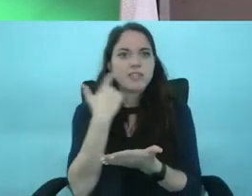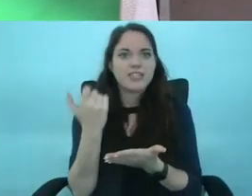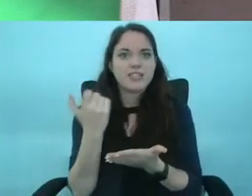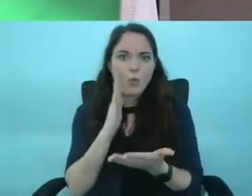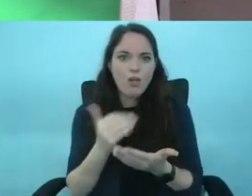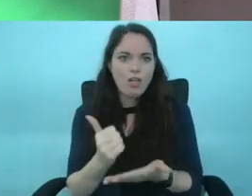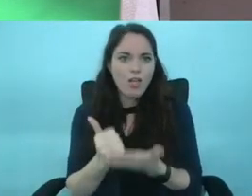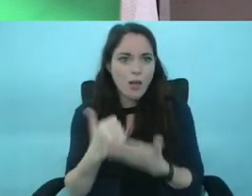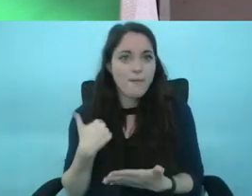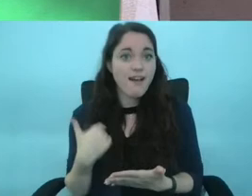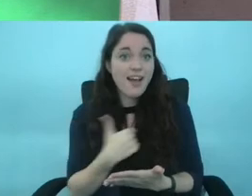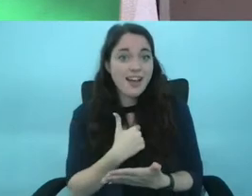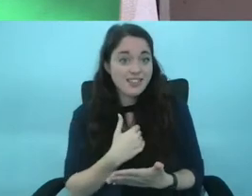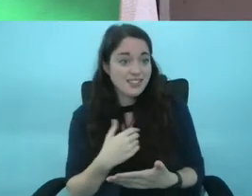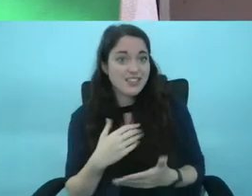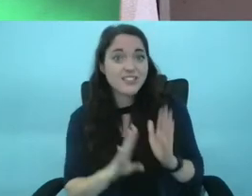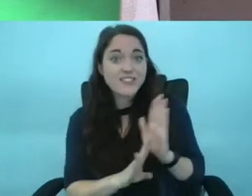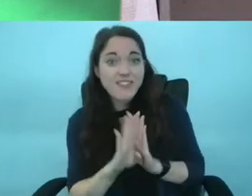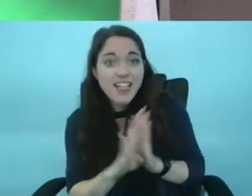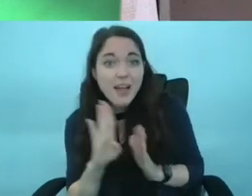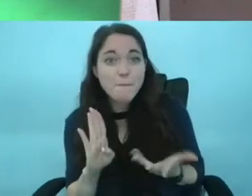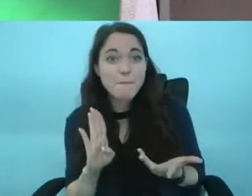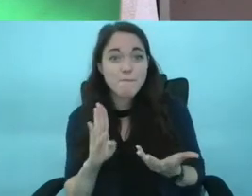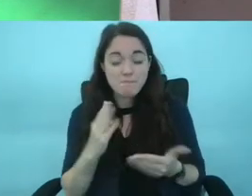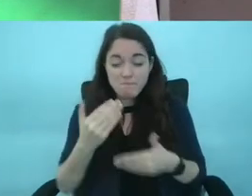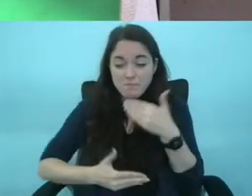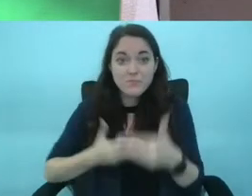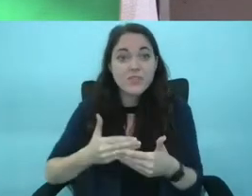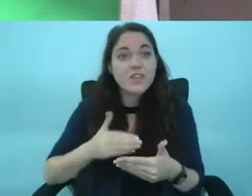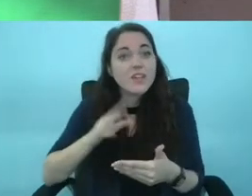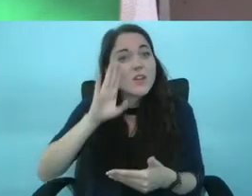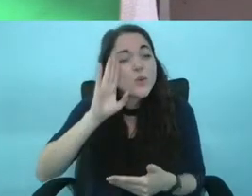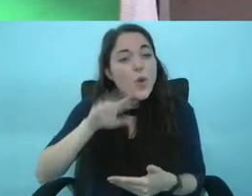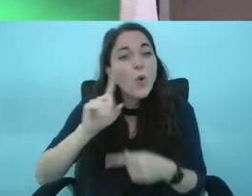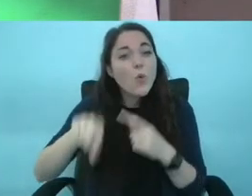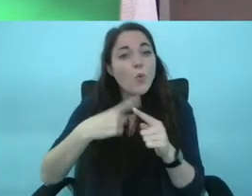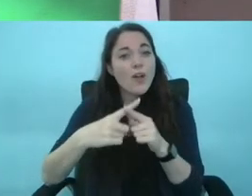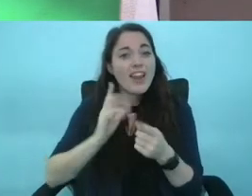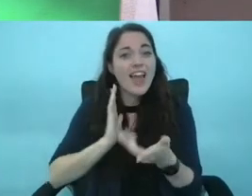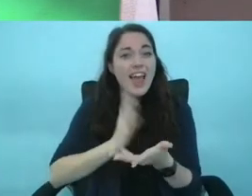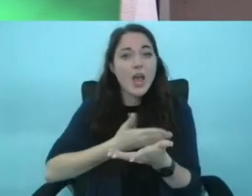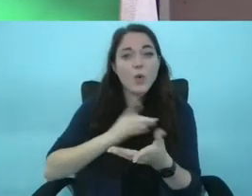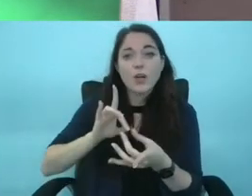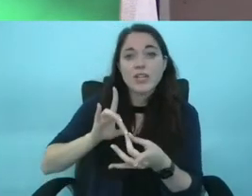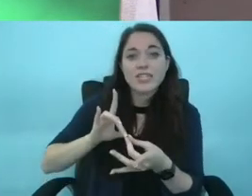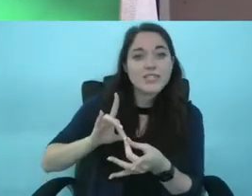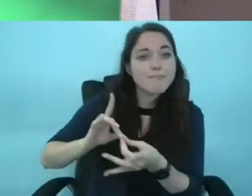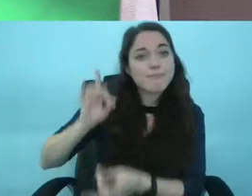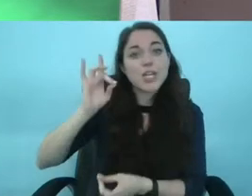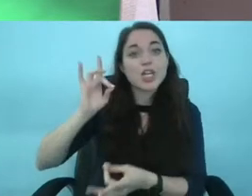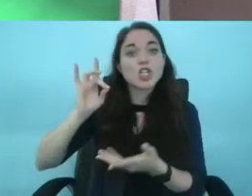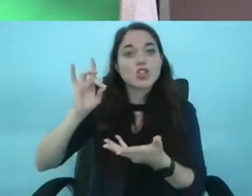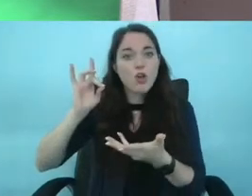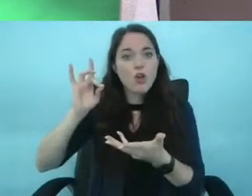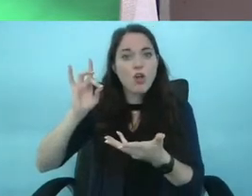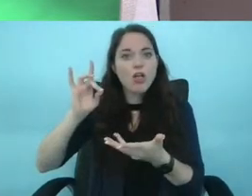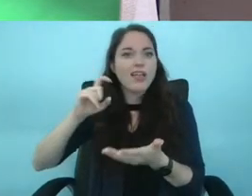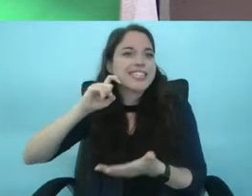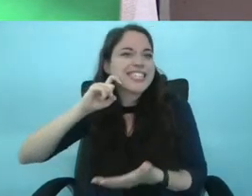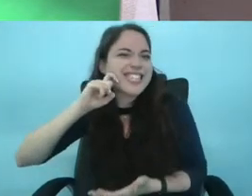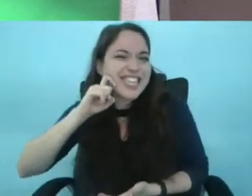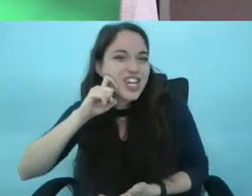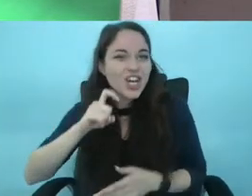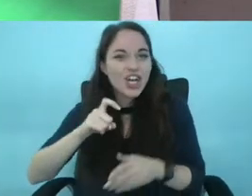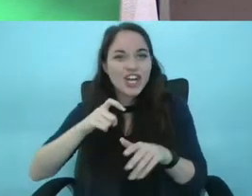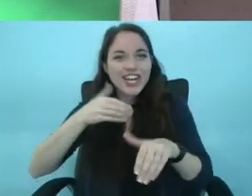nourishment. And when the rubber of our spiritual sneakers meets the road of our desire to do better and to